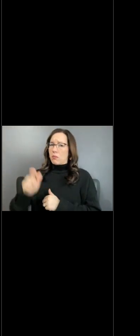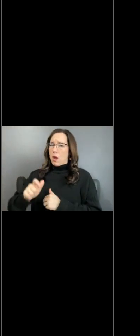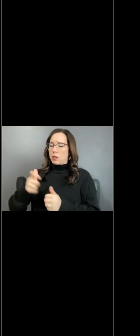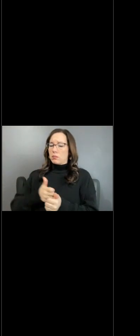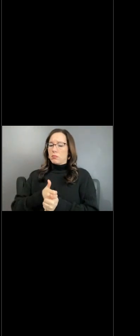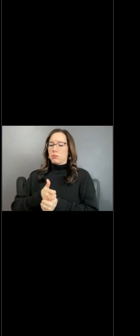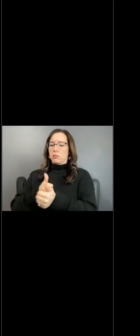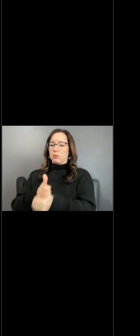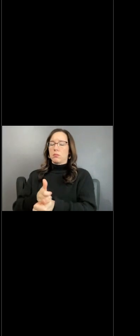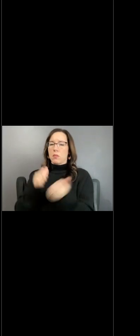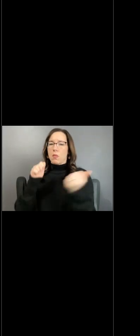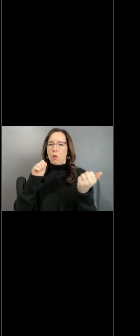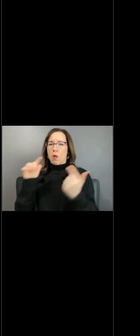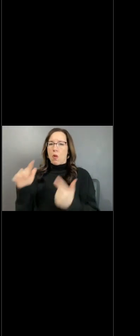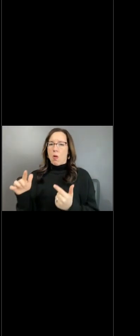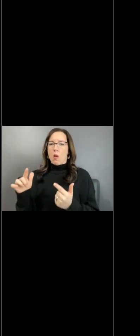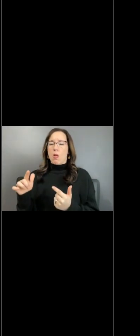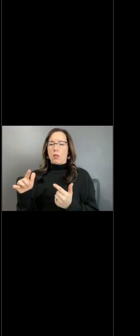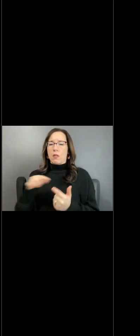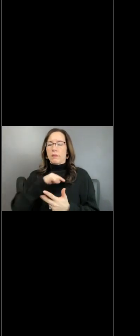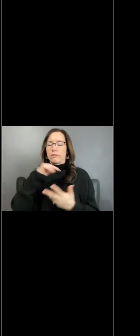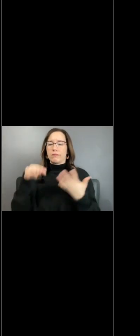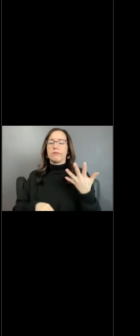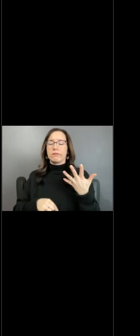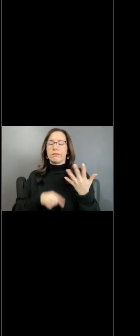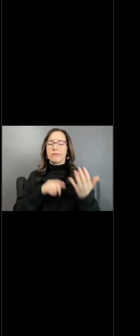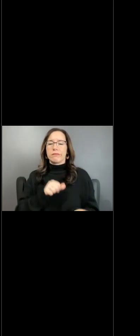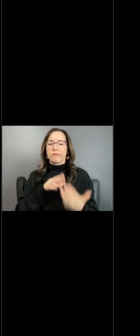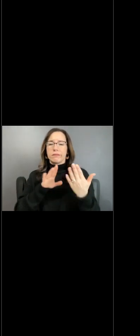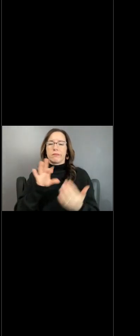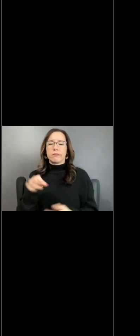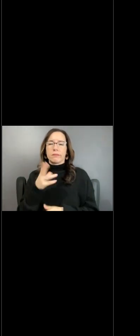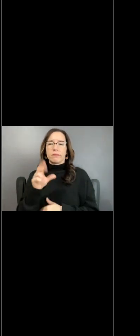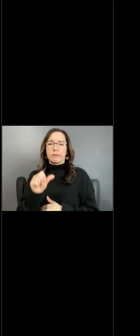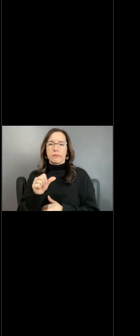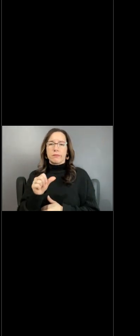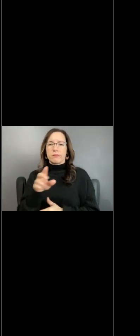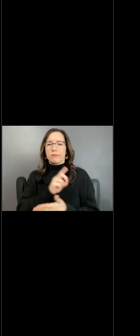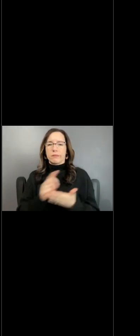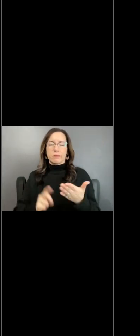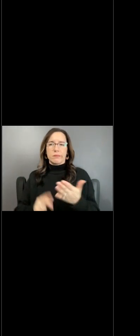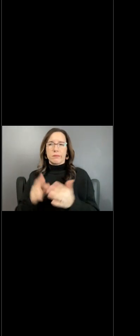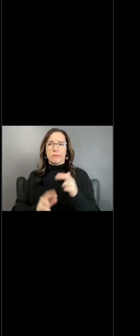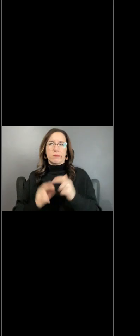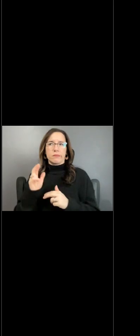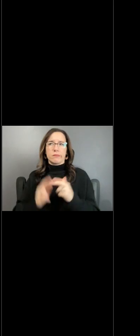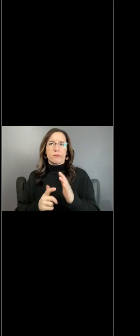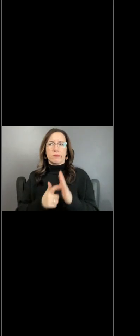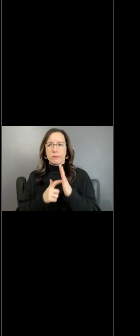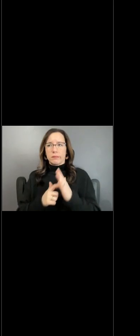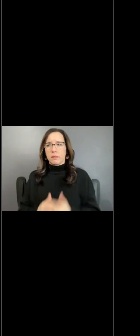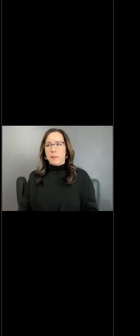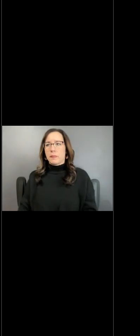with all the provisions that address the FHA design and construction requirements.